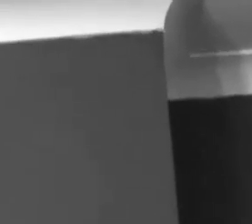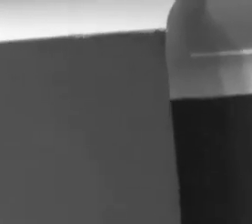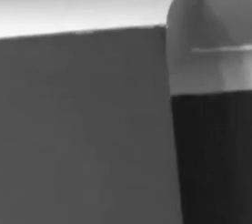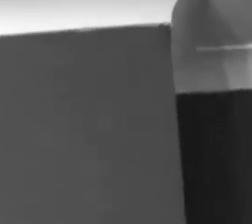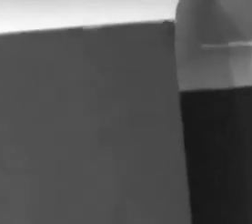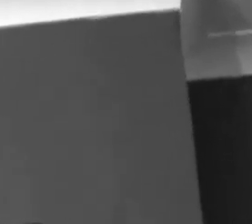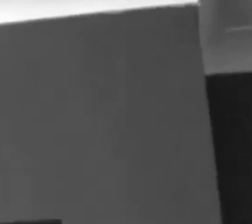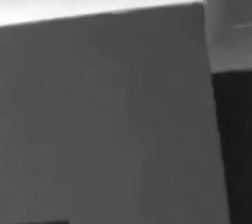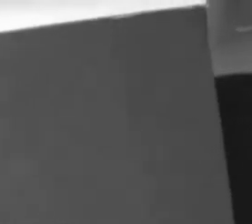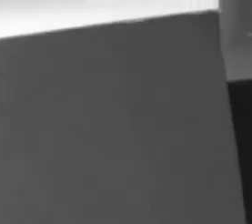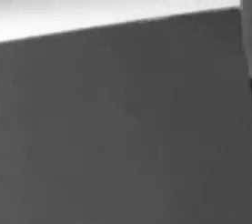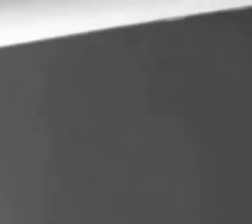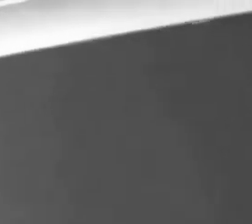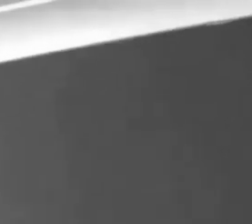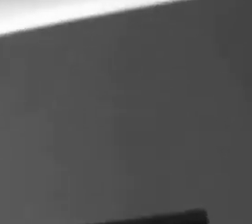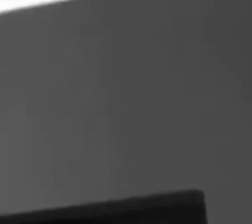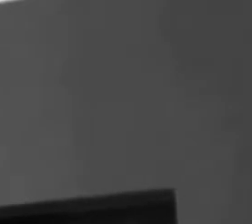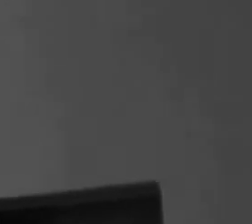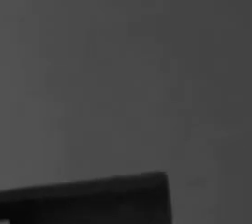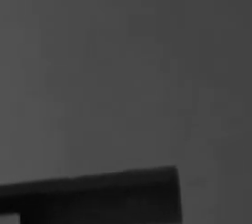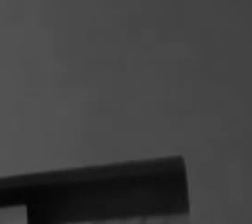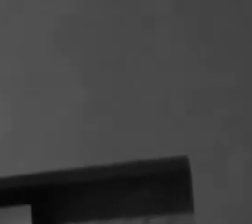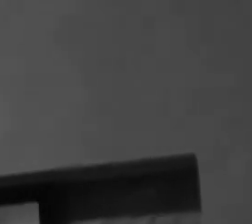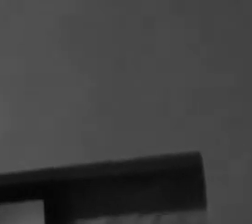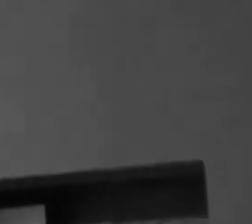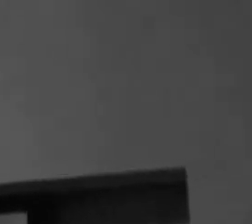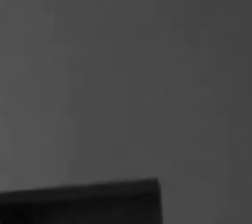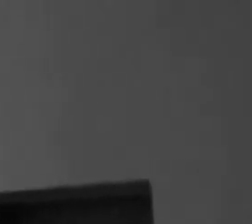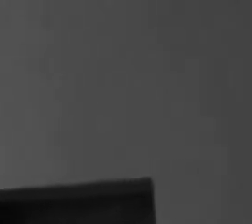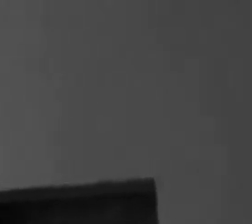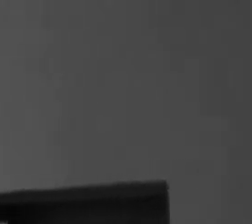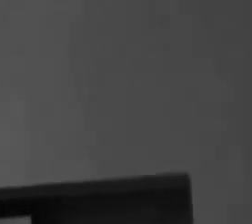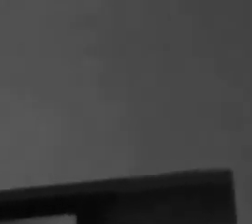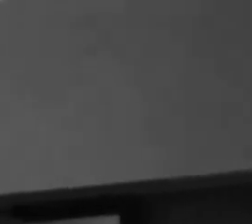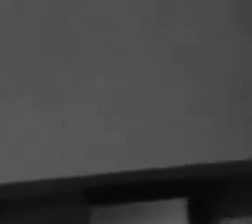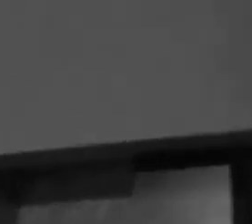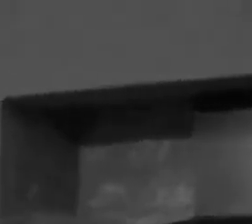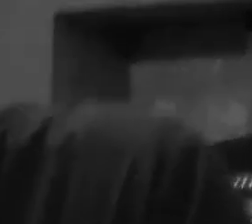no, Madonna. Aspetta, ne faccio 12.